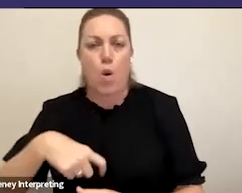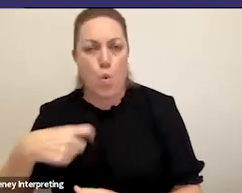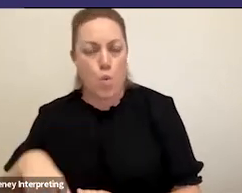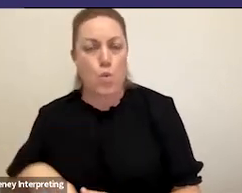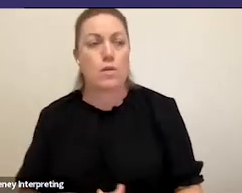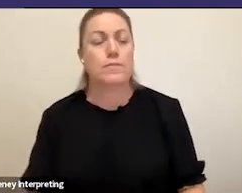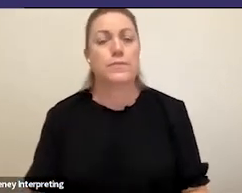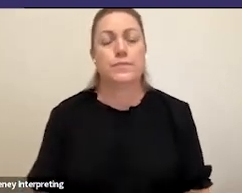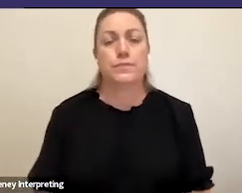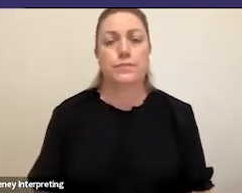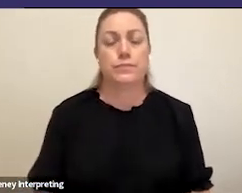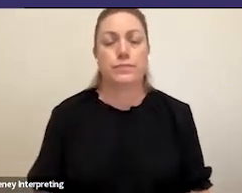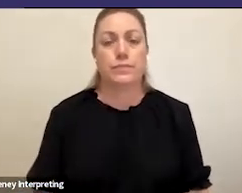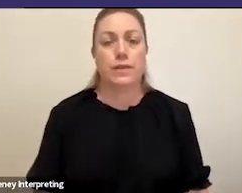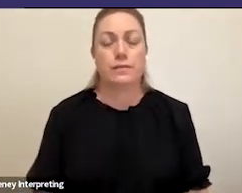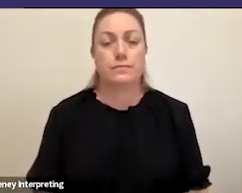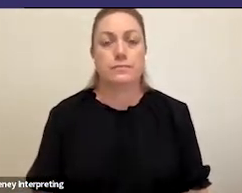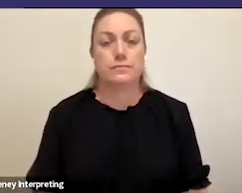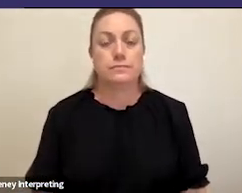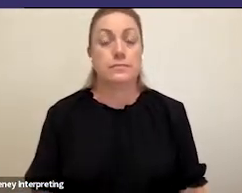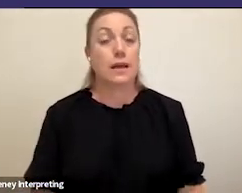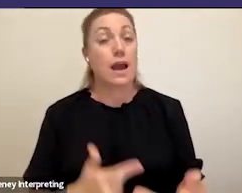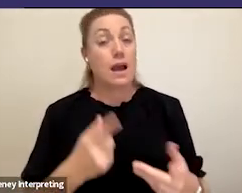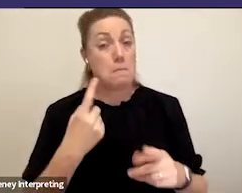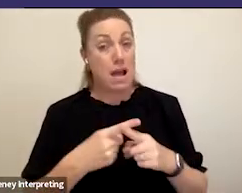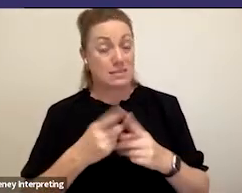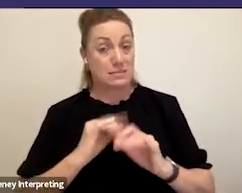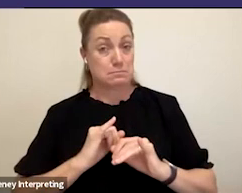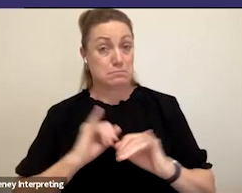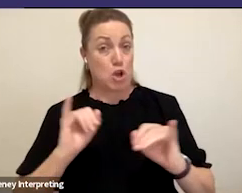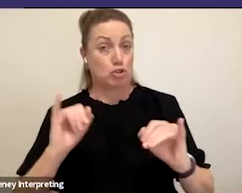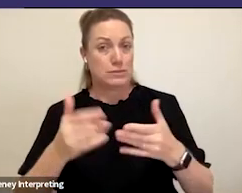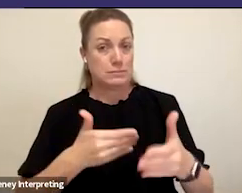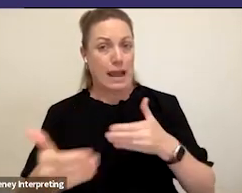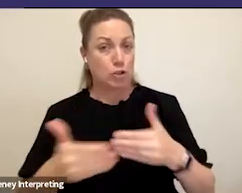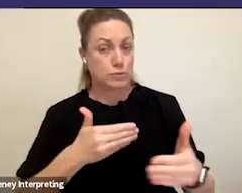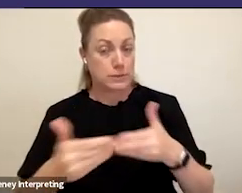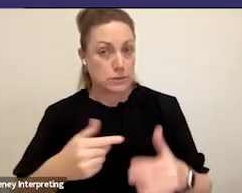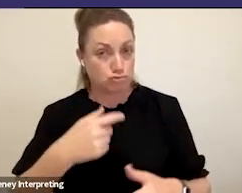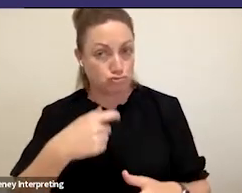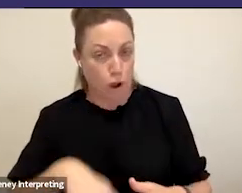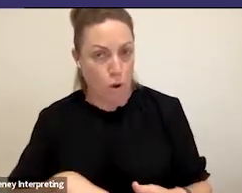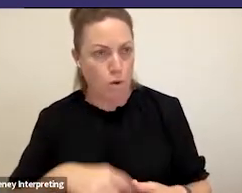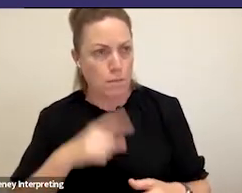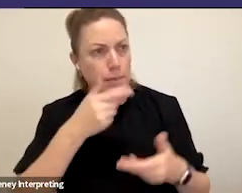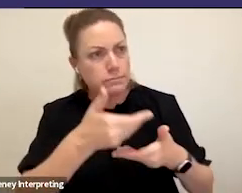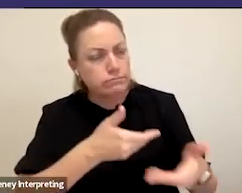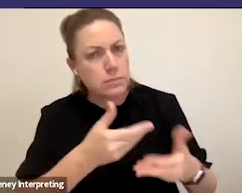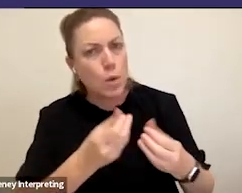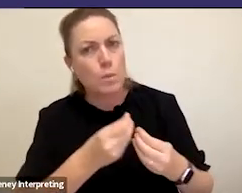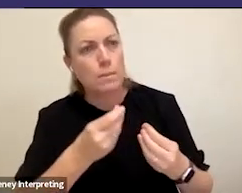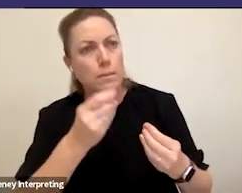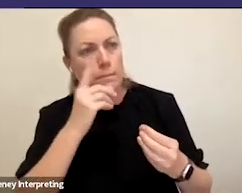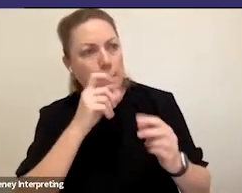providers who work in emergency management roles where they are interacting with and working with people with